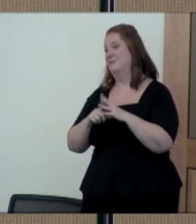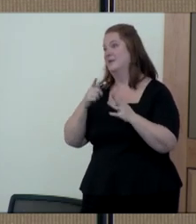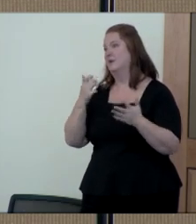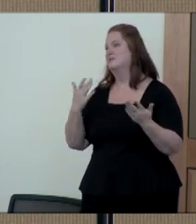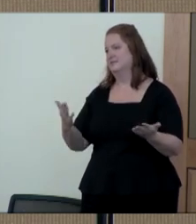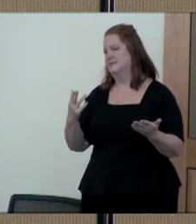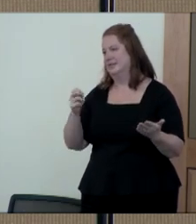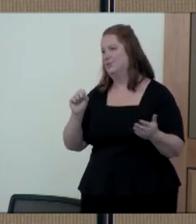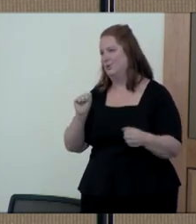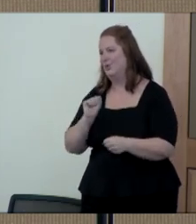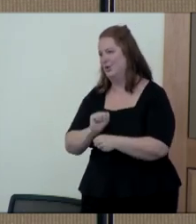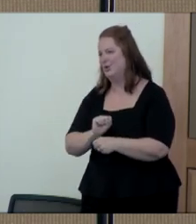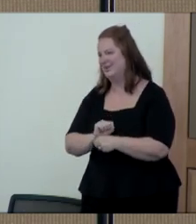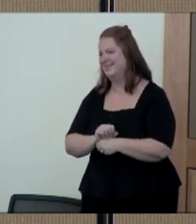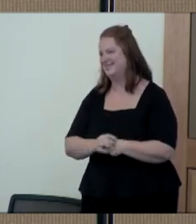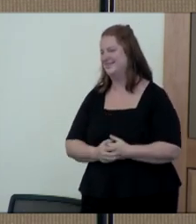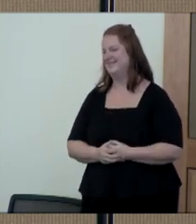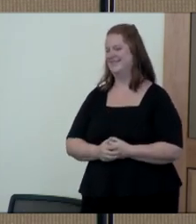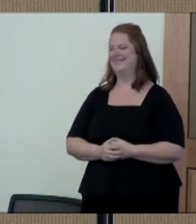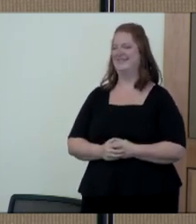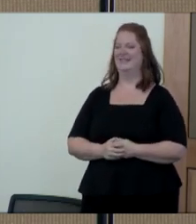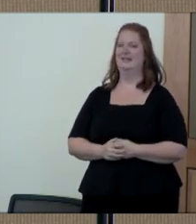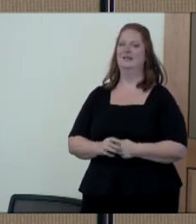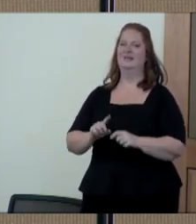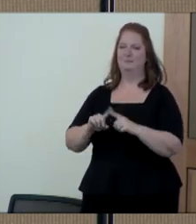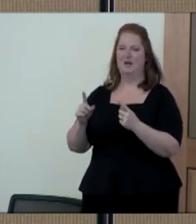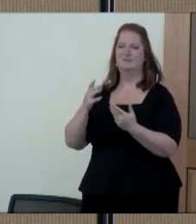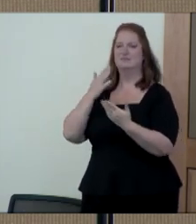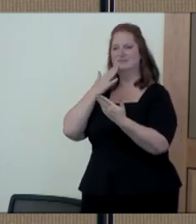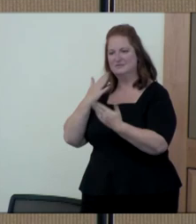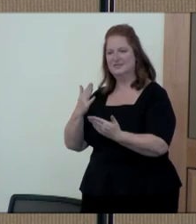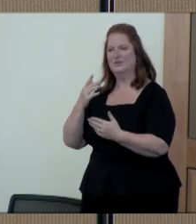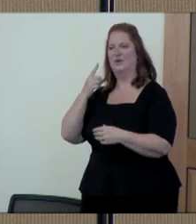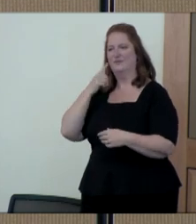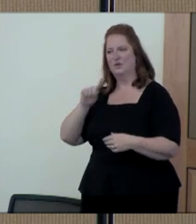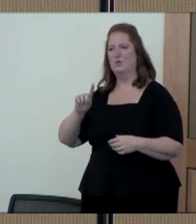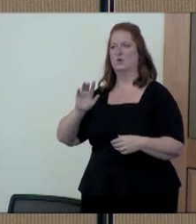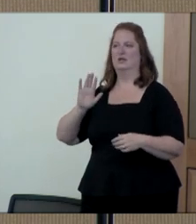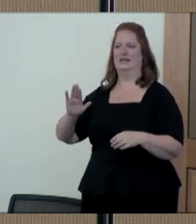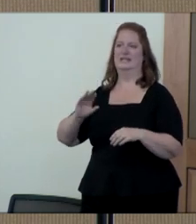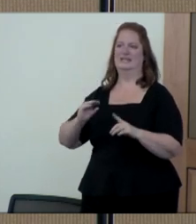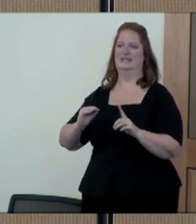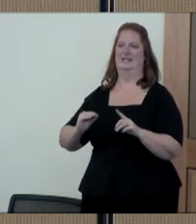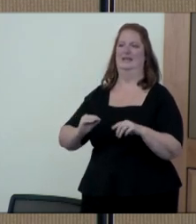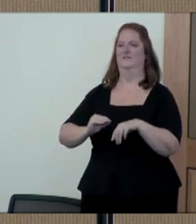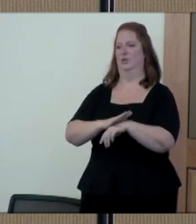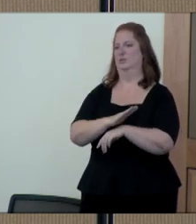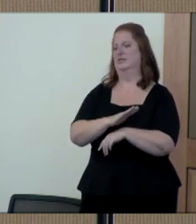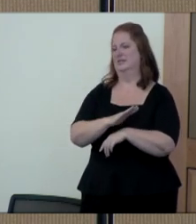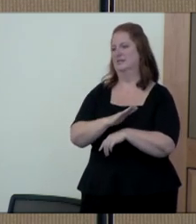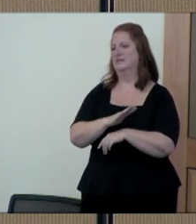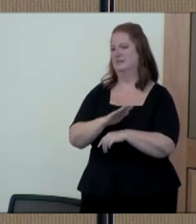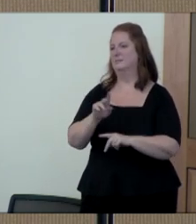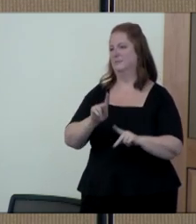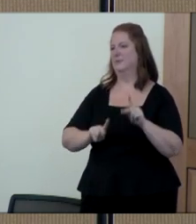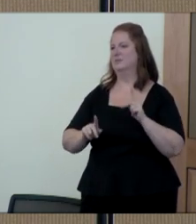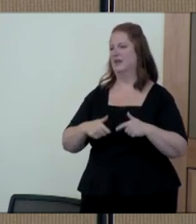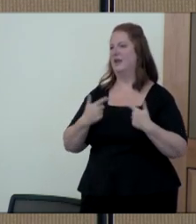is at work, but we're so grateful for the impact he makes on so many other people's